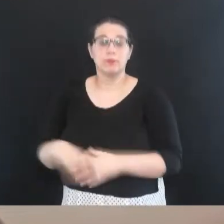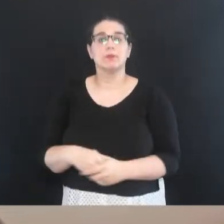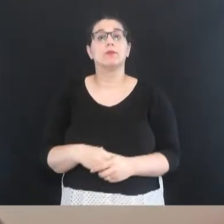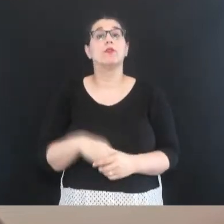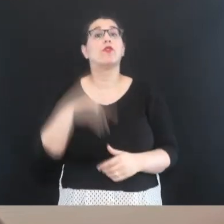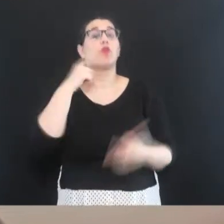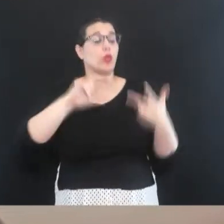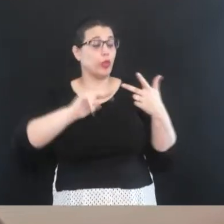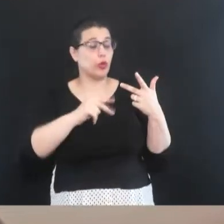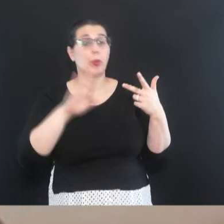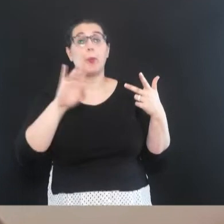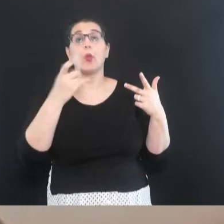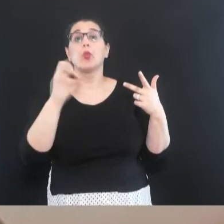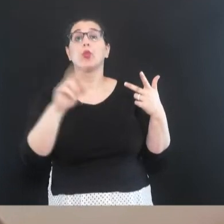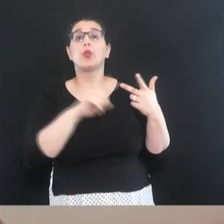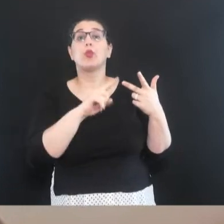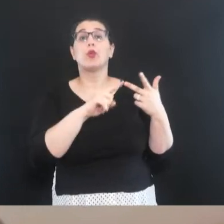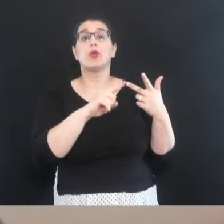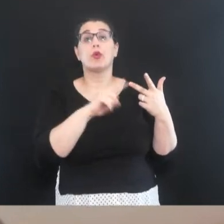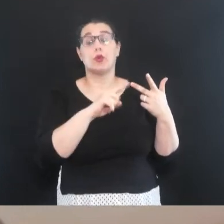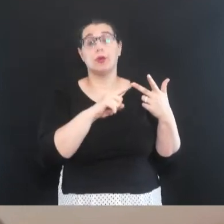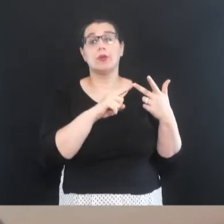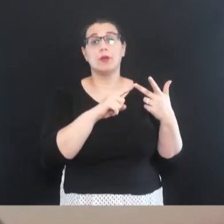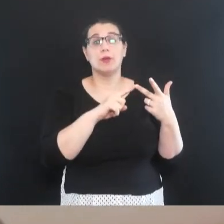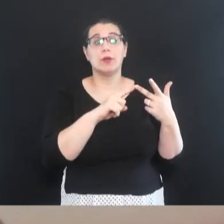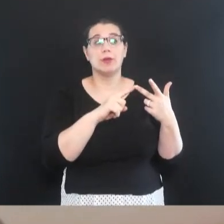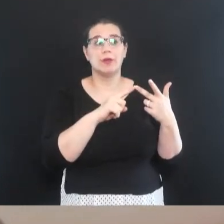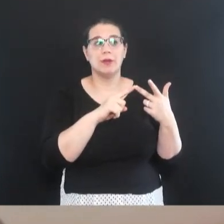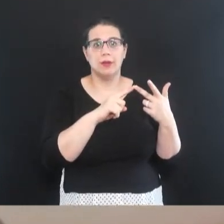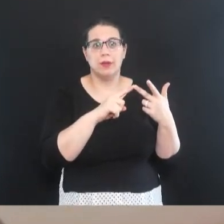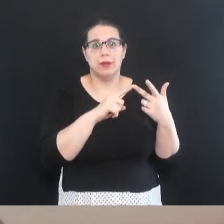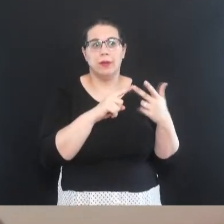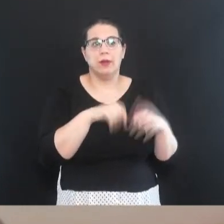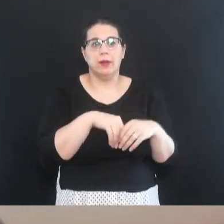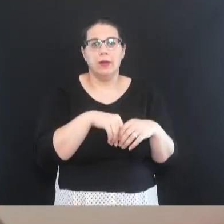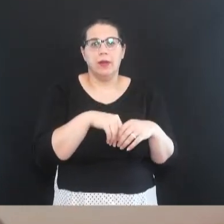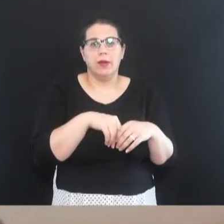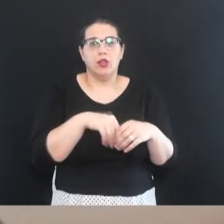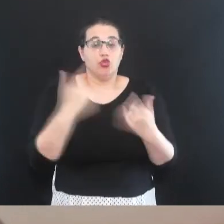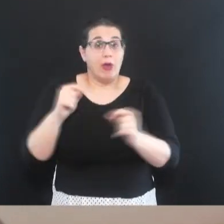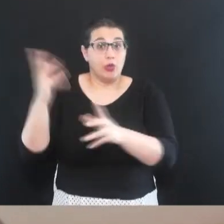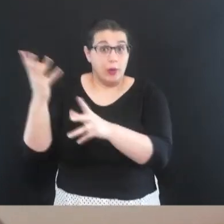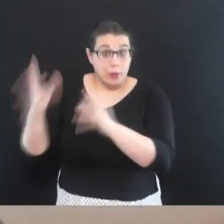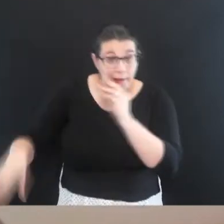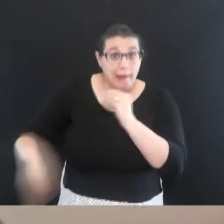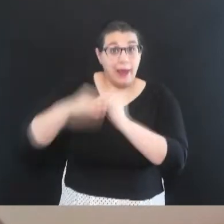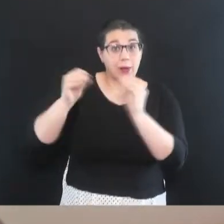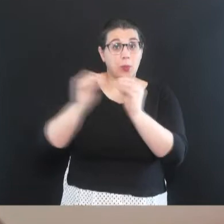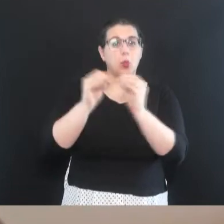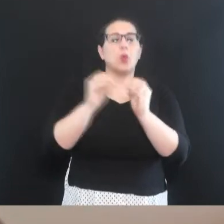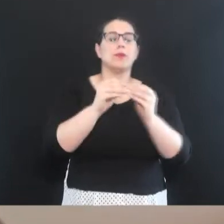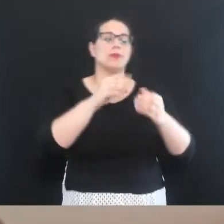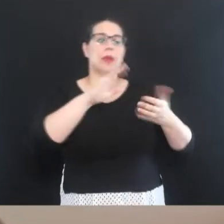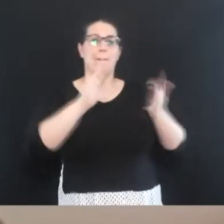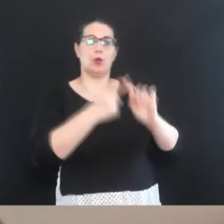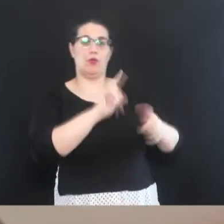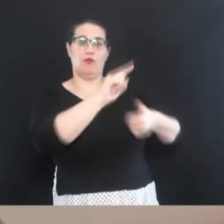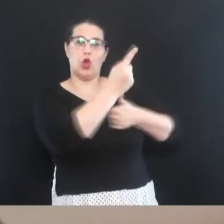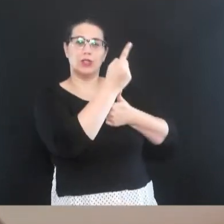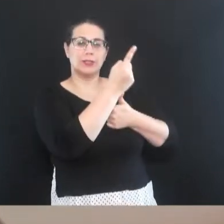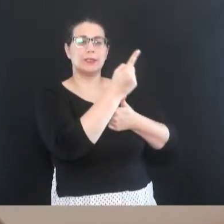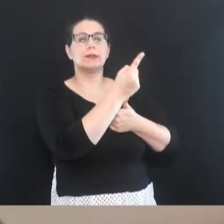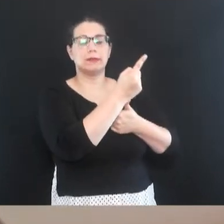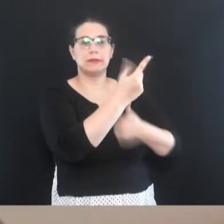and those getting first doses. Just to give people a benchmark, while there is a lag